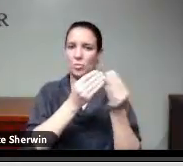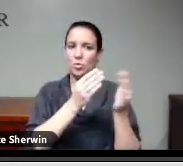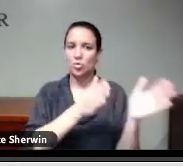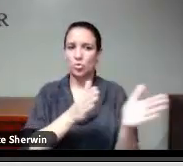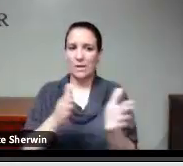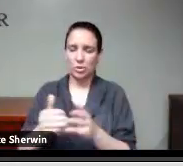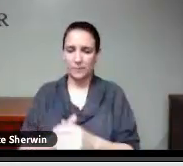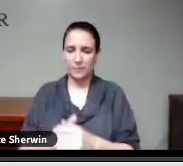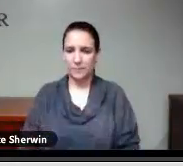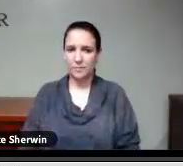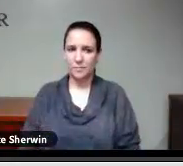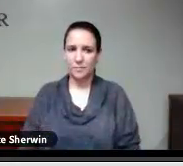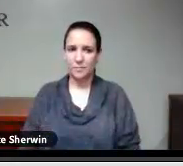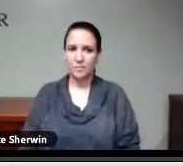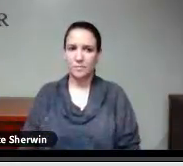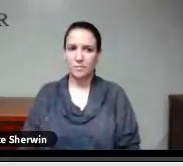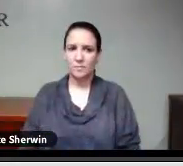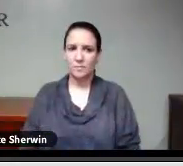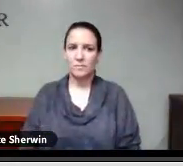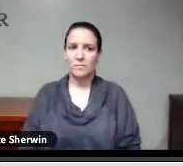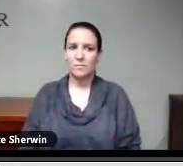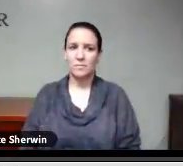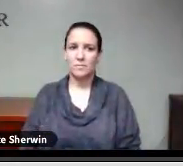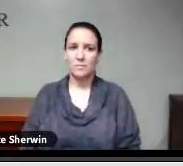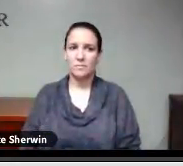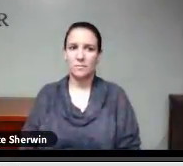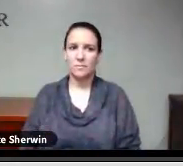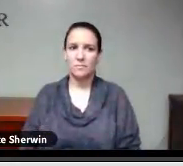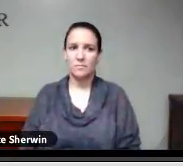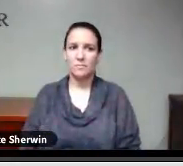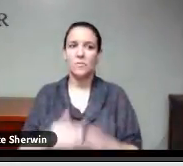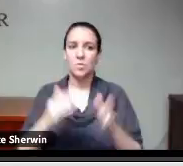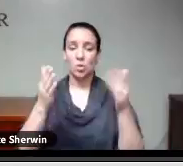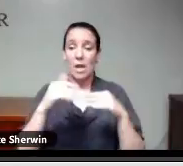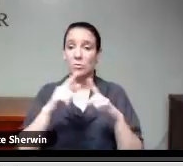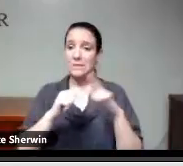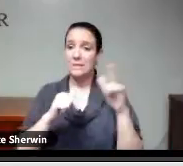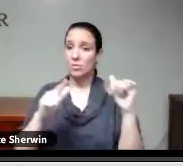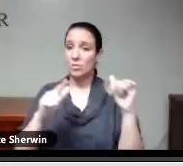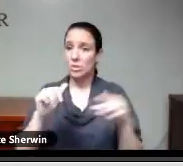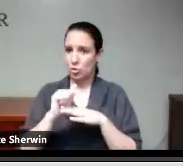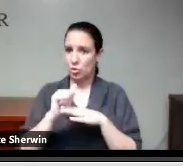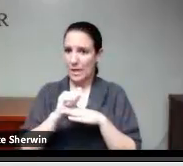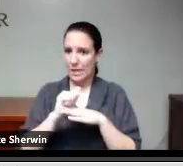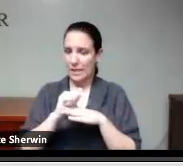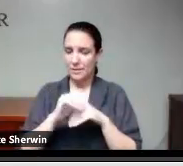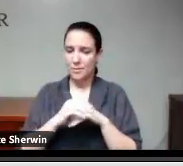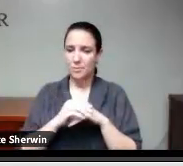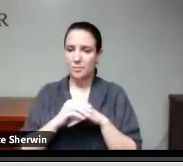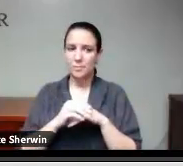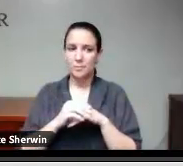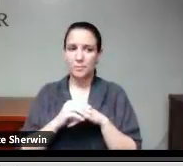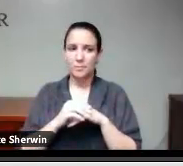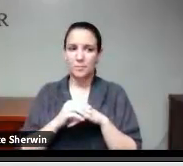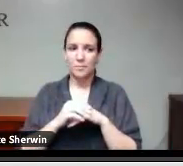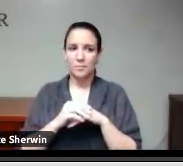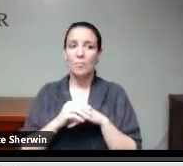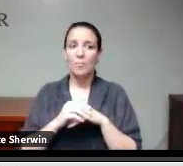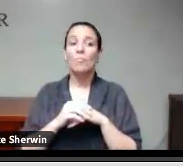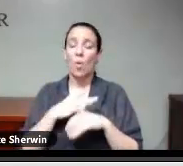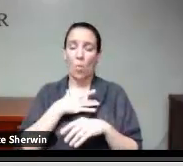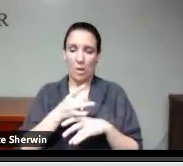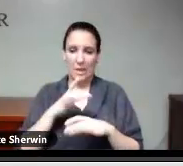comes to training, which is another area, so I'm going to move on to diversity training. Another area where we like to do